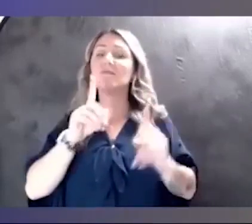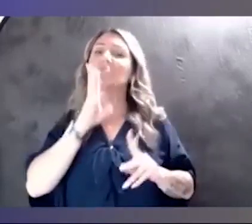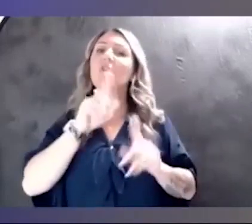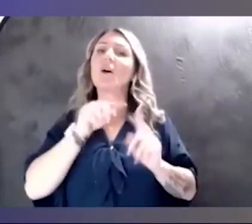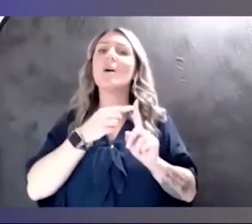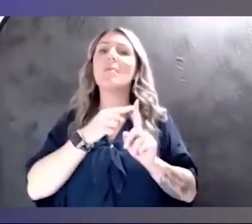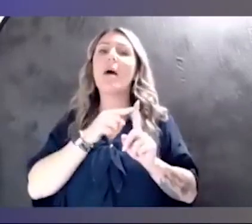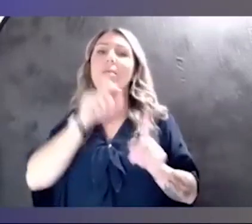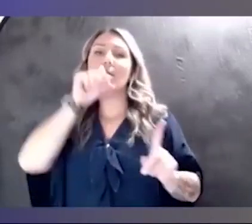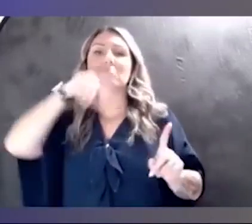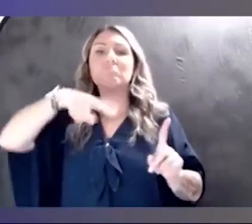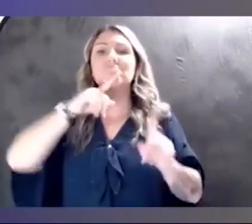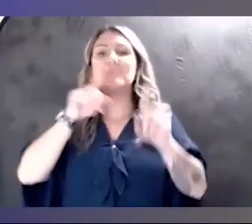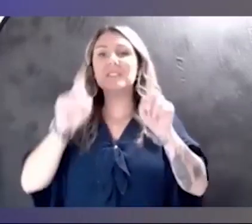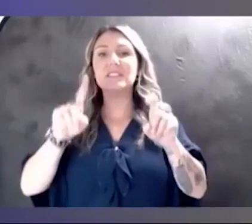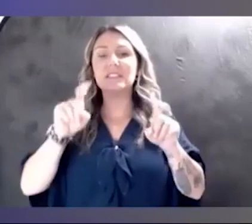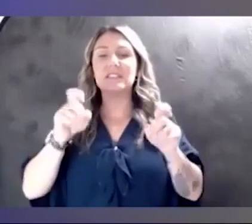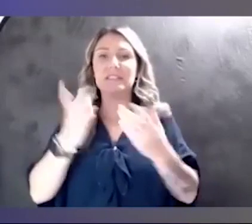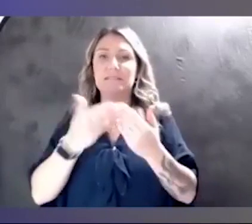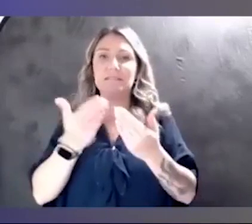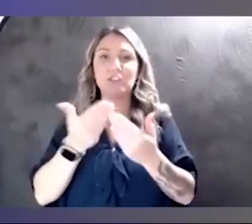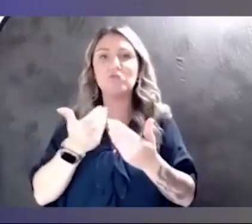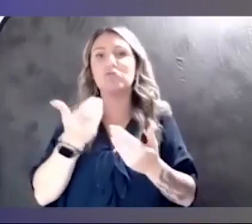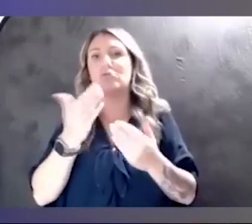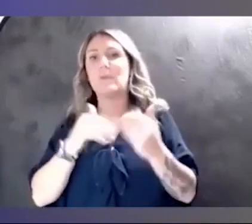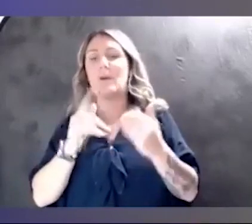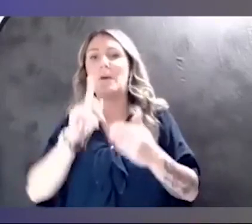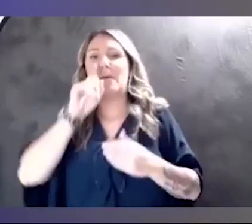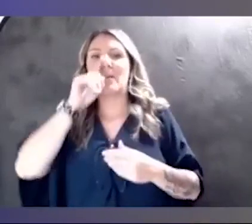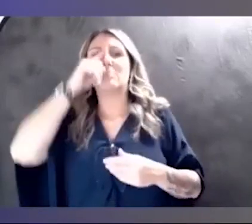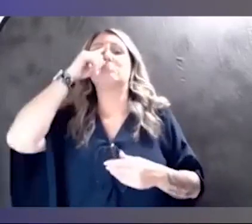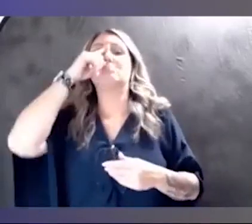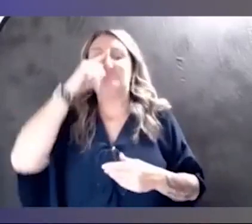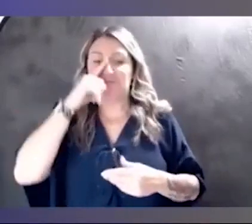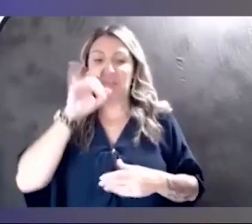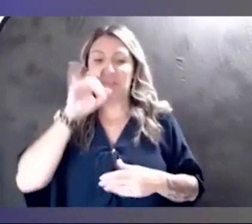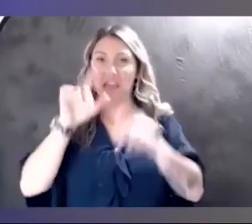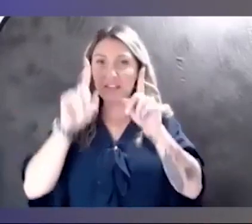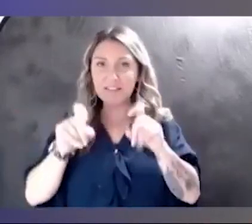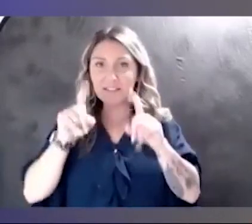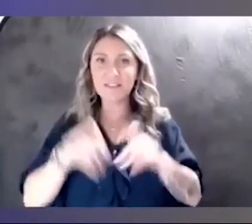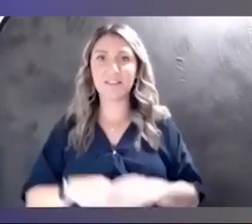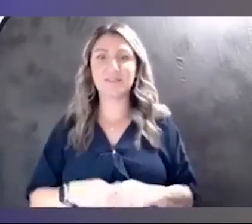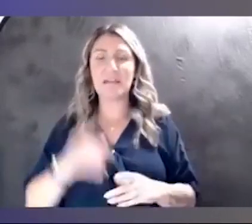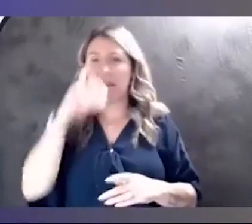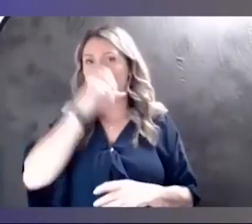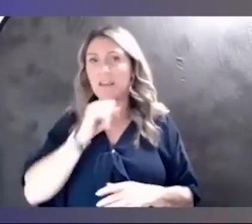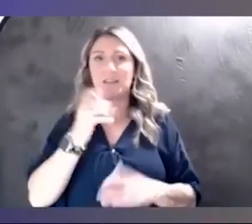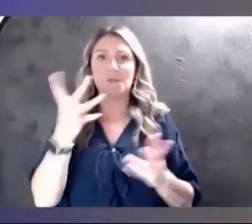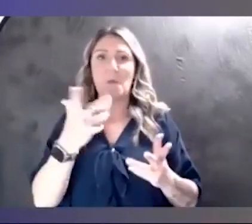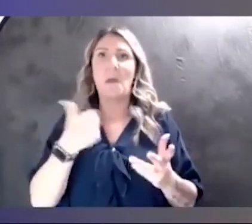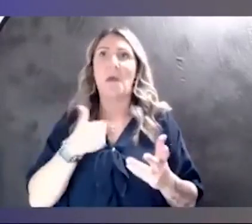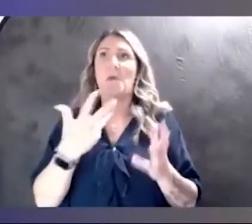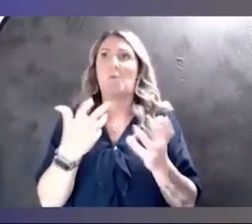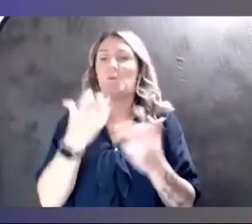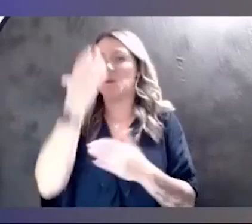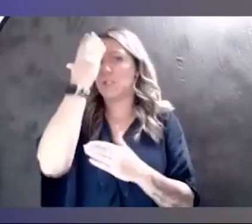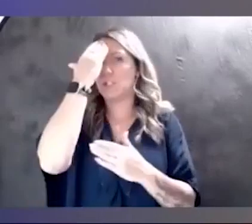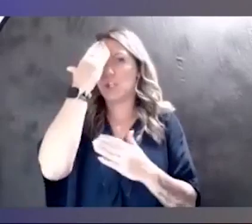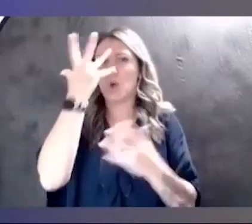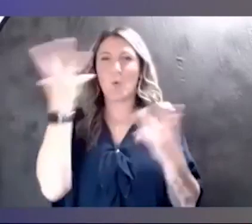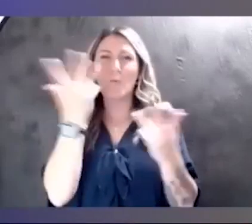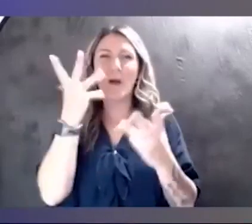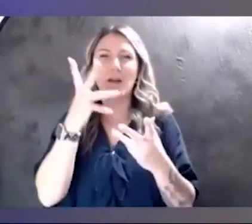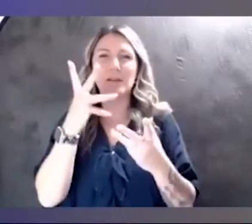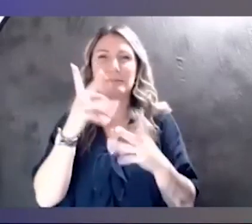much easier to do than have that swab in your nose. I just guess what I would like to know, what test is it? Just